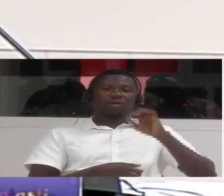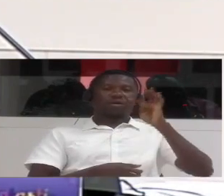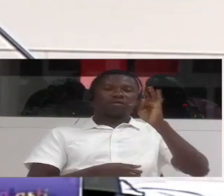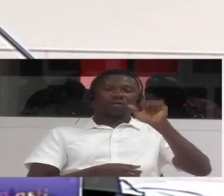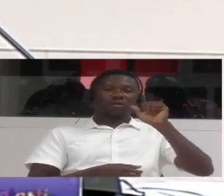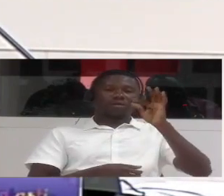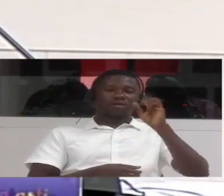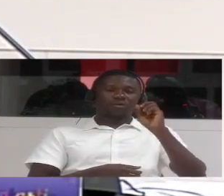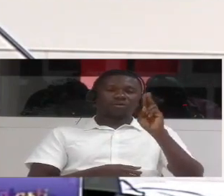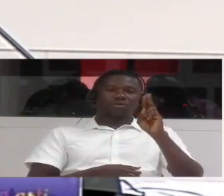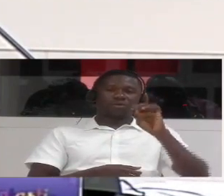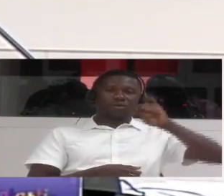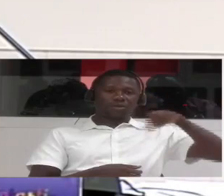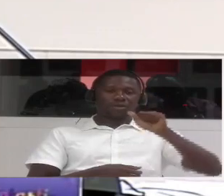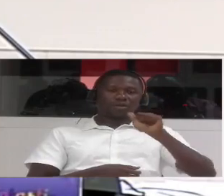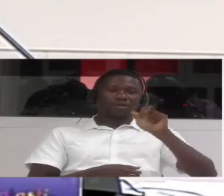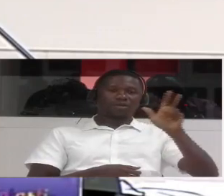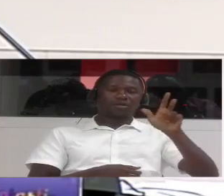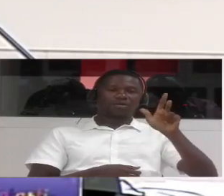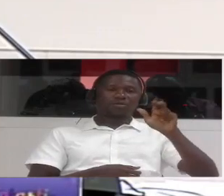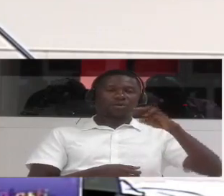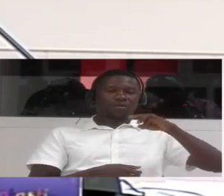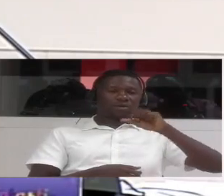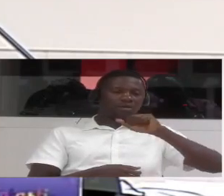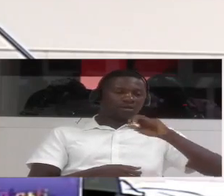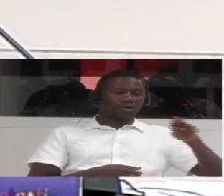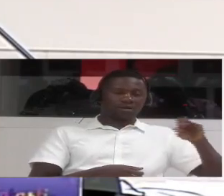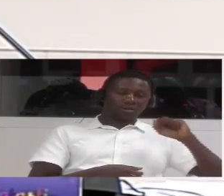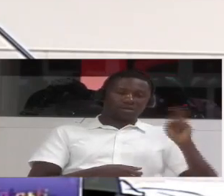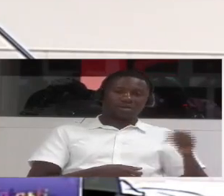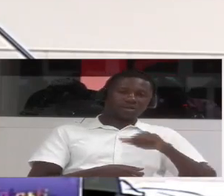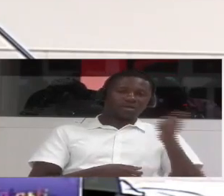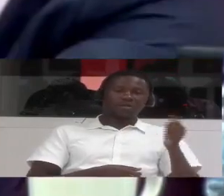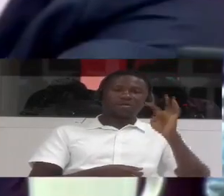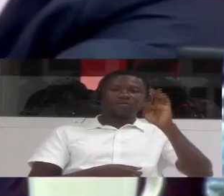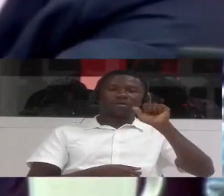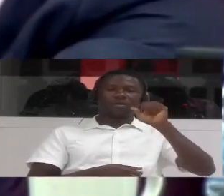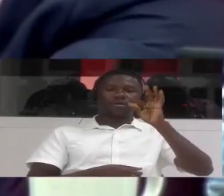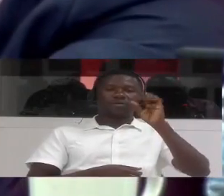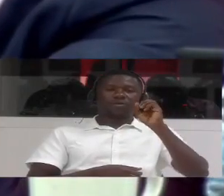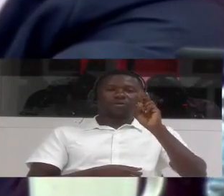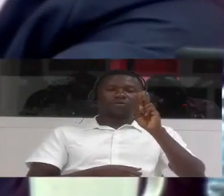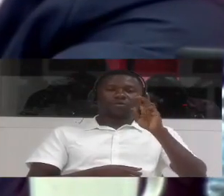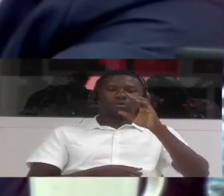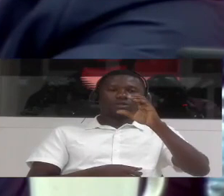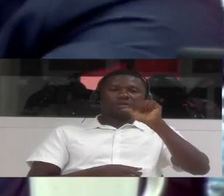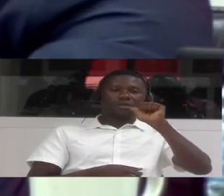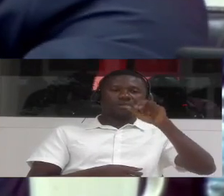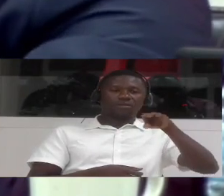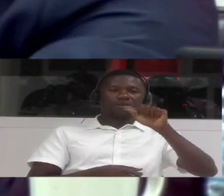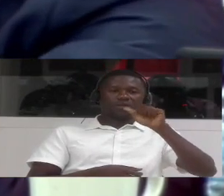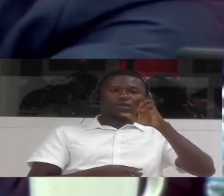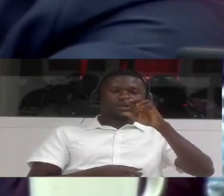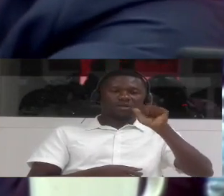you for thank you. And of course Neitafa also having been harassed in exile. Sure. Yeah. Five women, yes, so